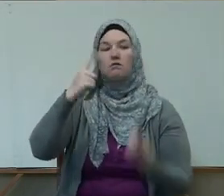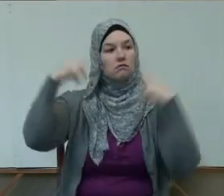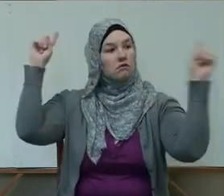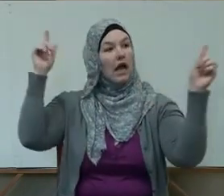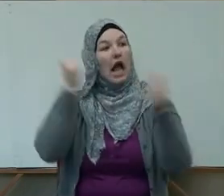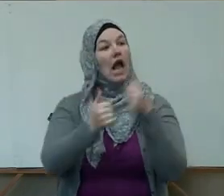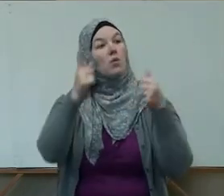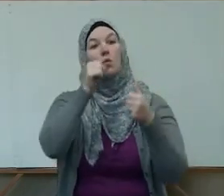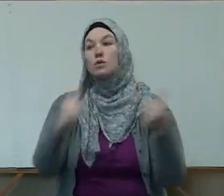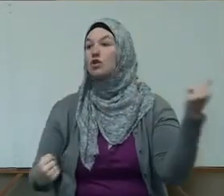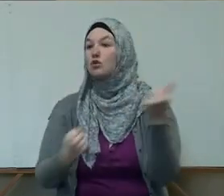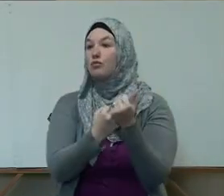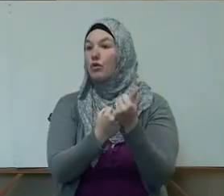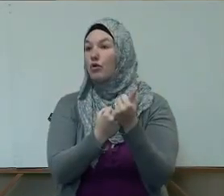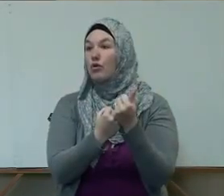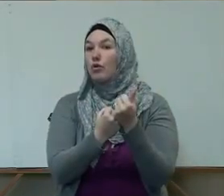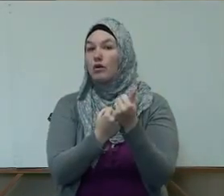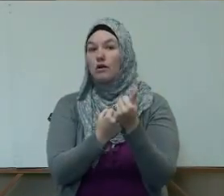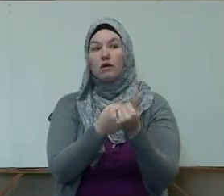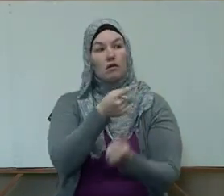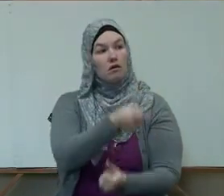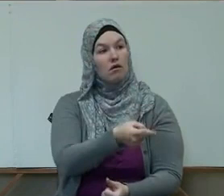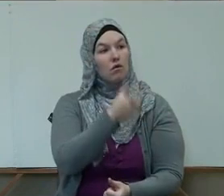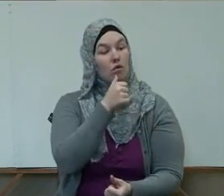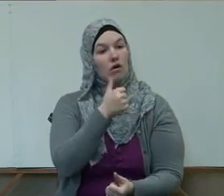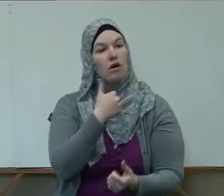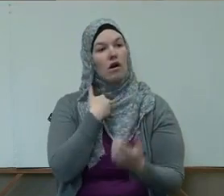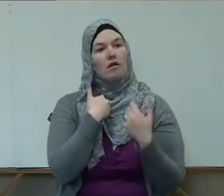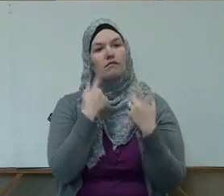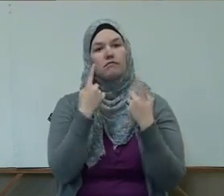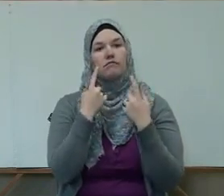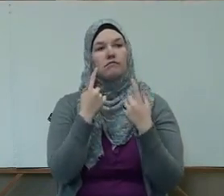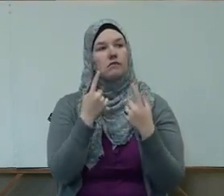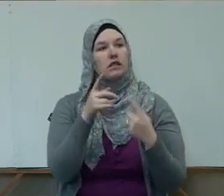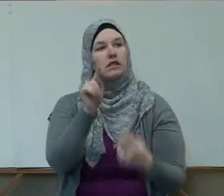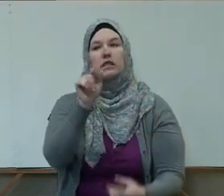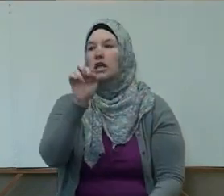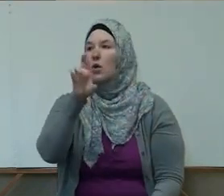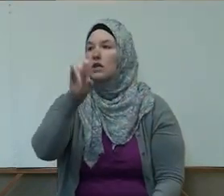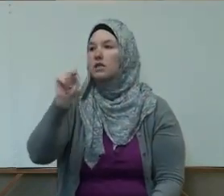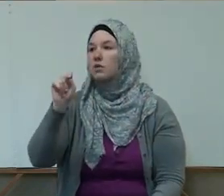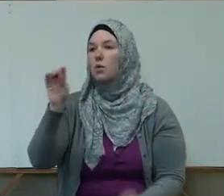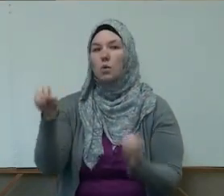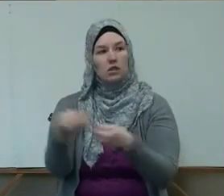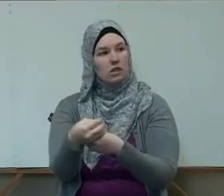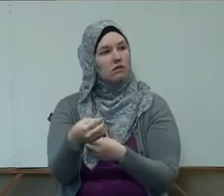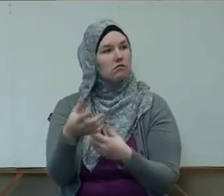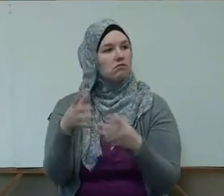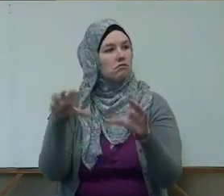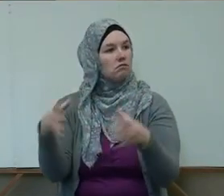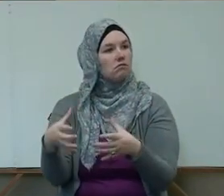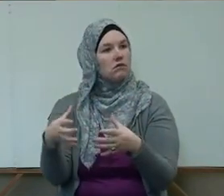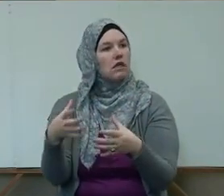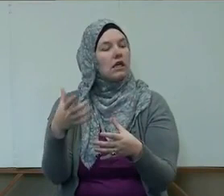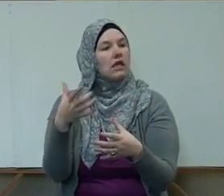who supports the Ikhwan Muslimin, who have been declared as a terrorist organization, I would claim